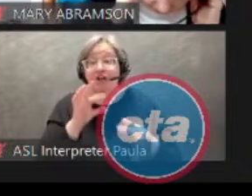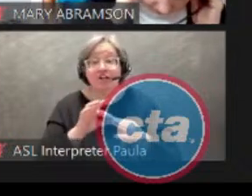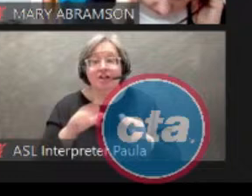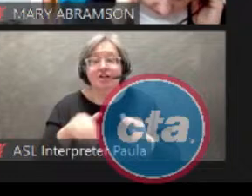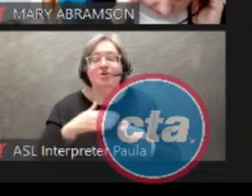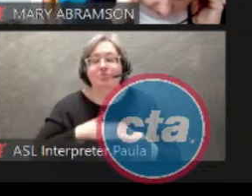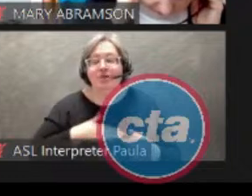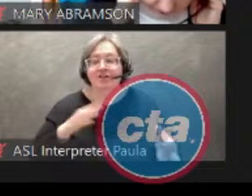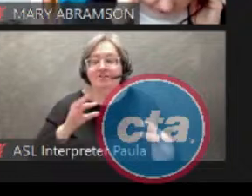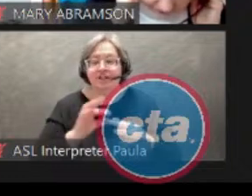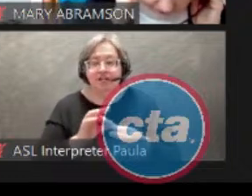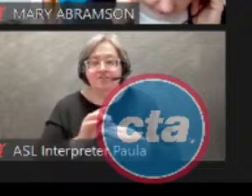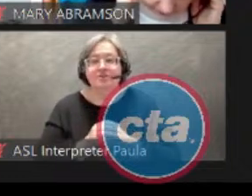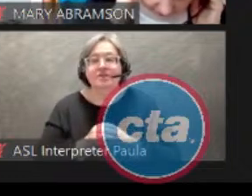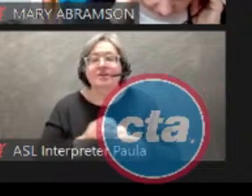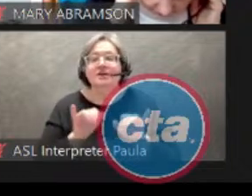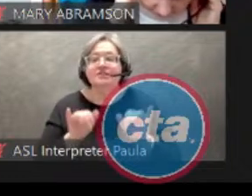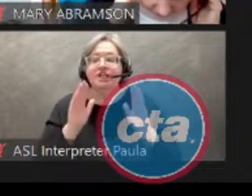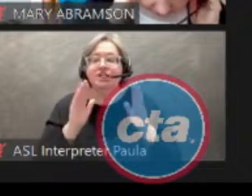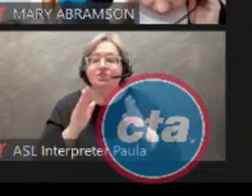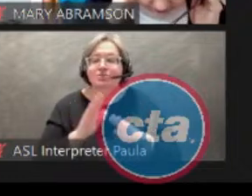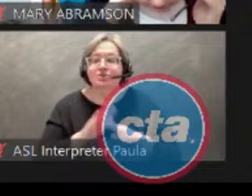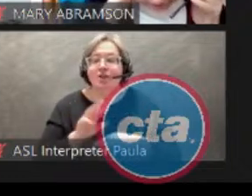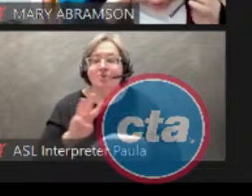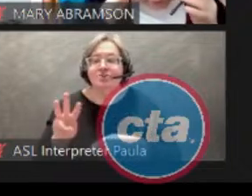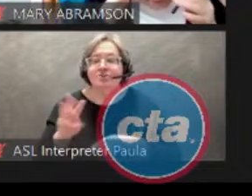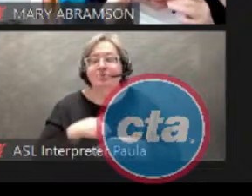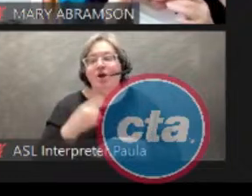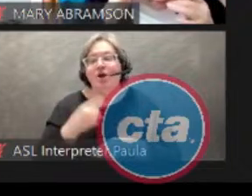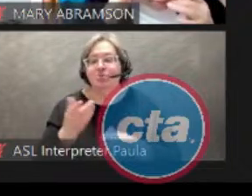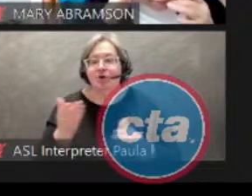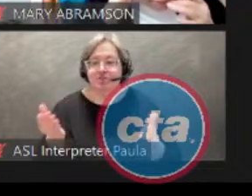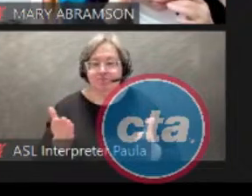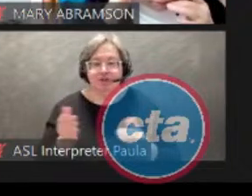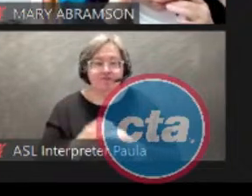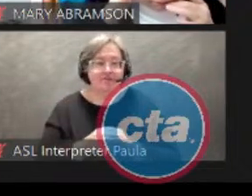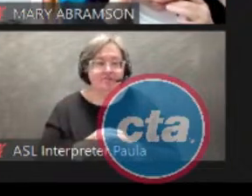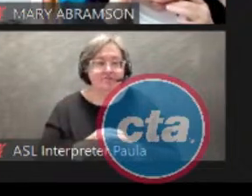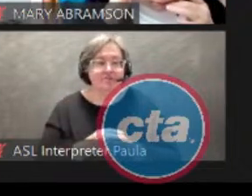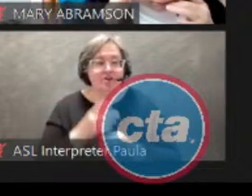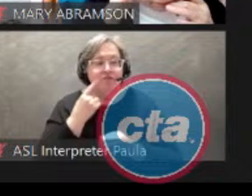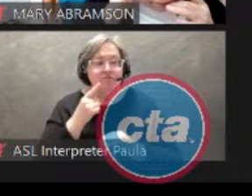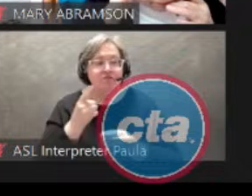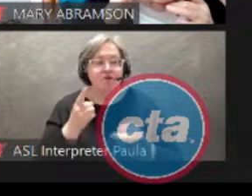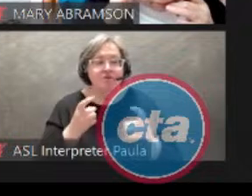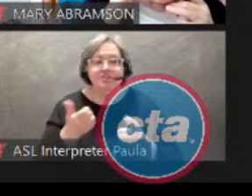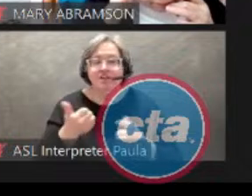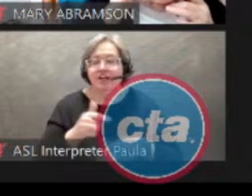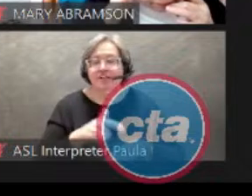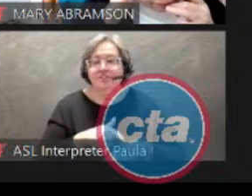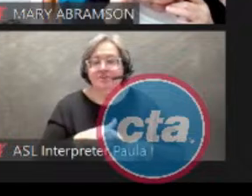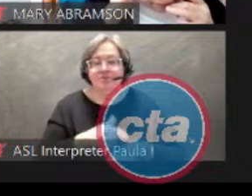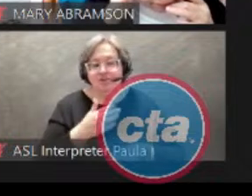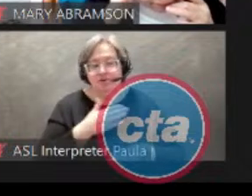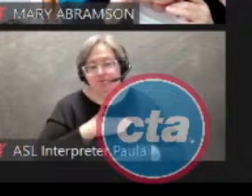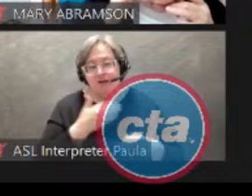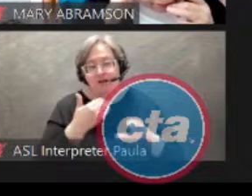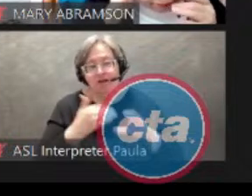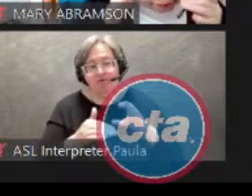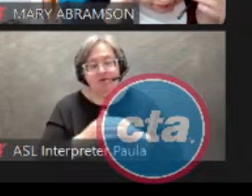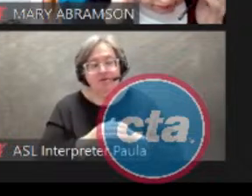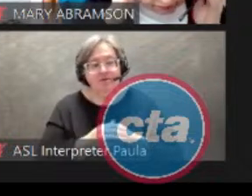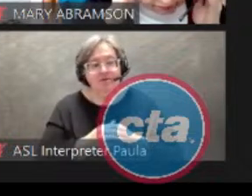and stay tuned on the website. And I'm always available for questions at any time. And there's my email